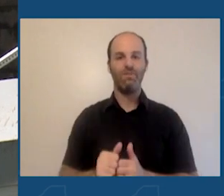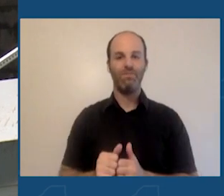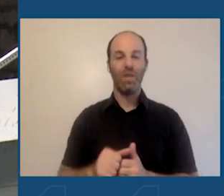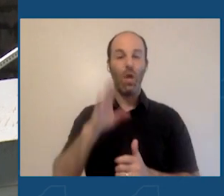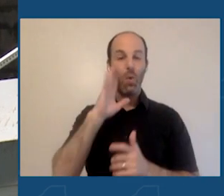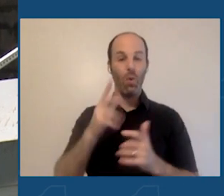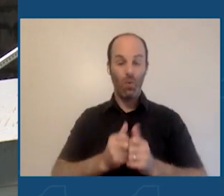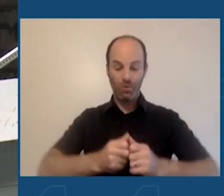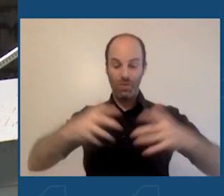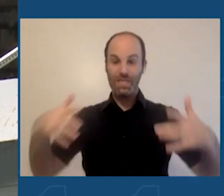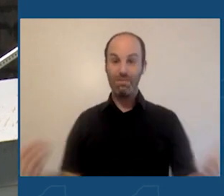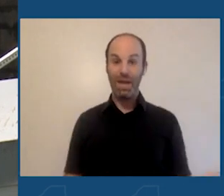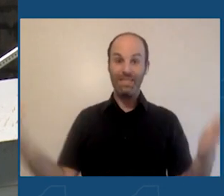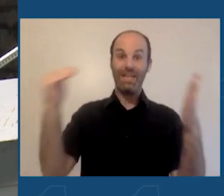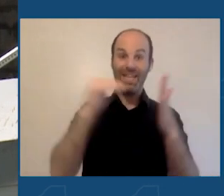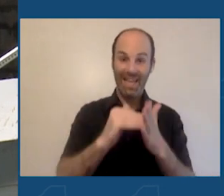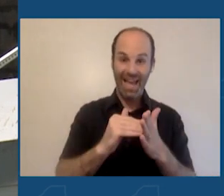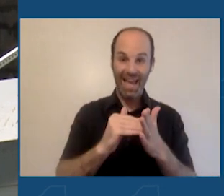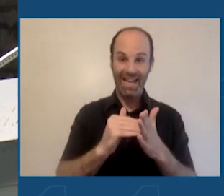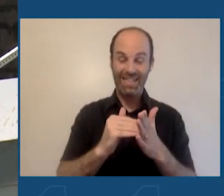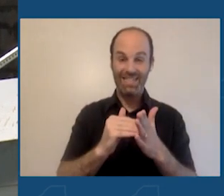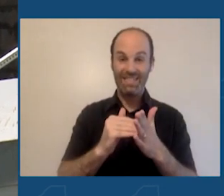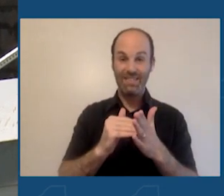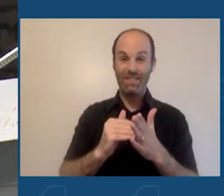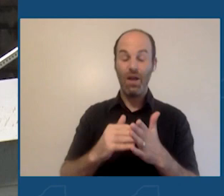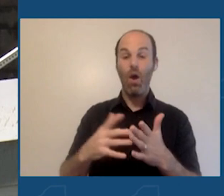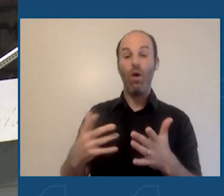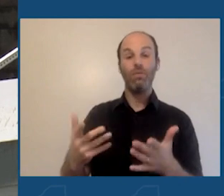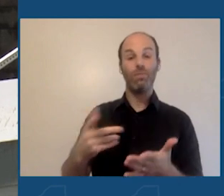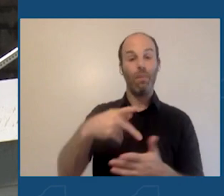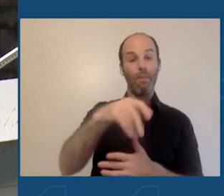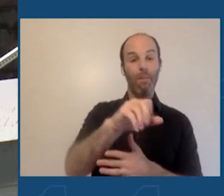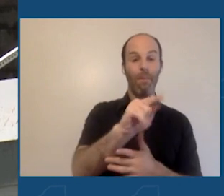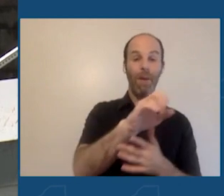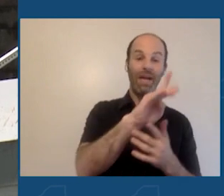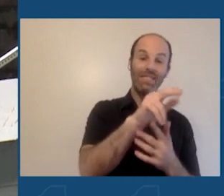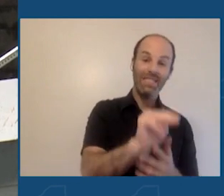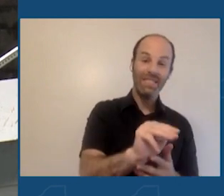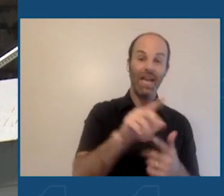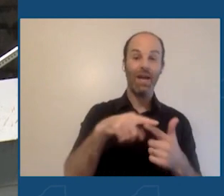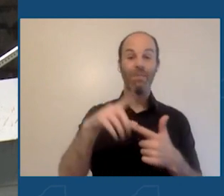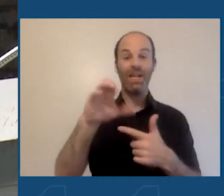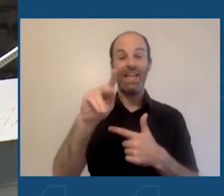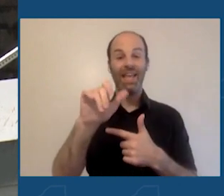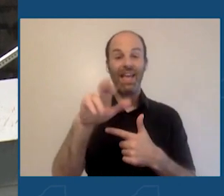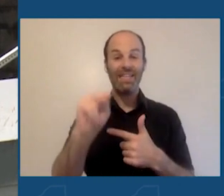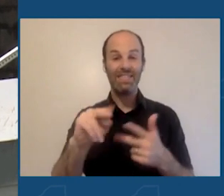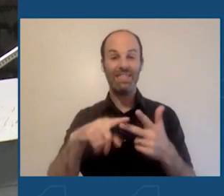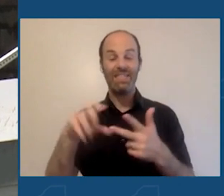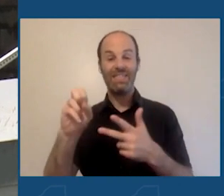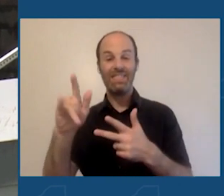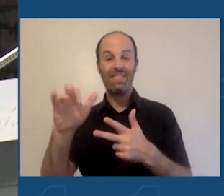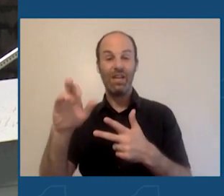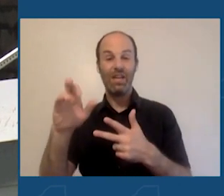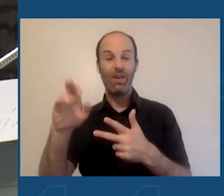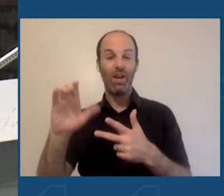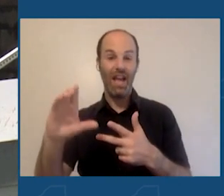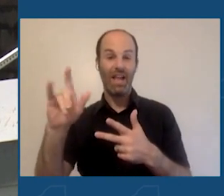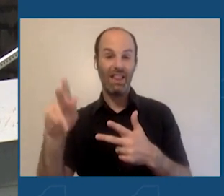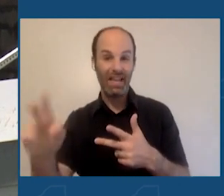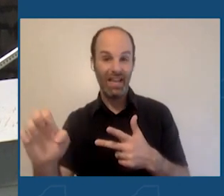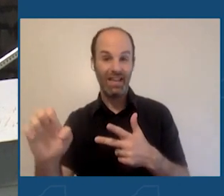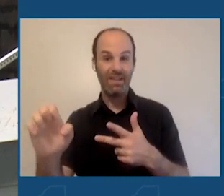again with the help of Potsdam and Canton and Saranac Lake and the Great Escape Hotel